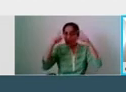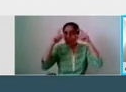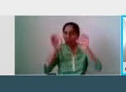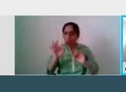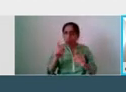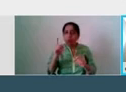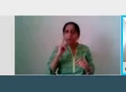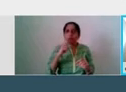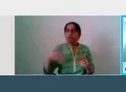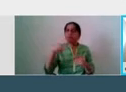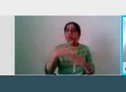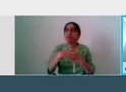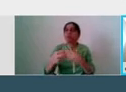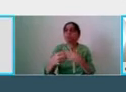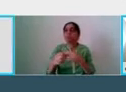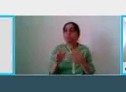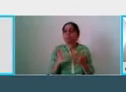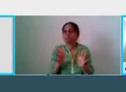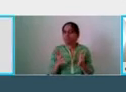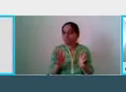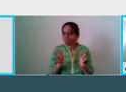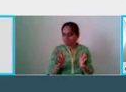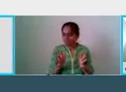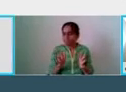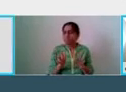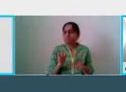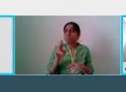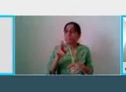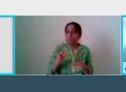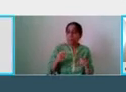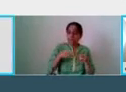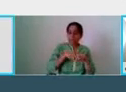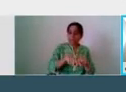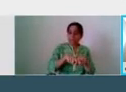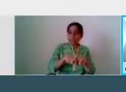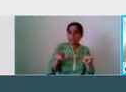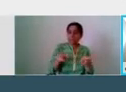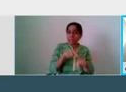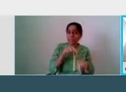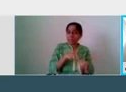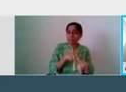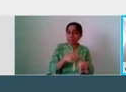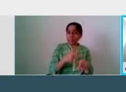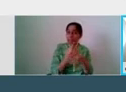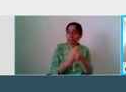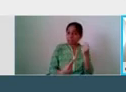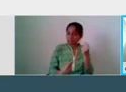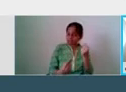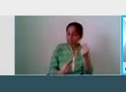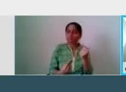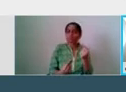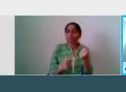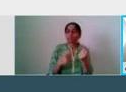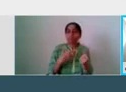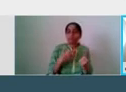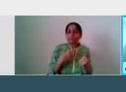this simultaneously of raising of the eyebrow and signing and many other things like position of my hands position